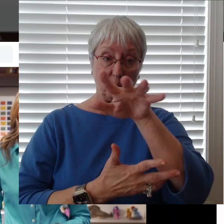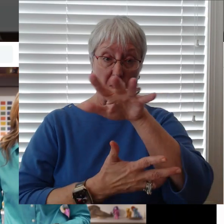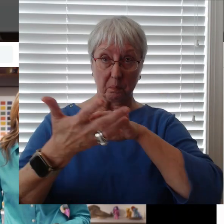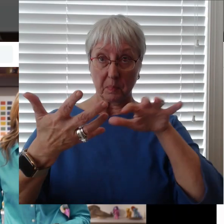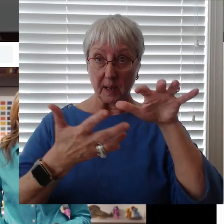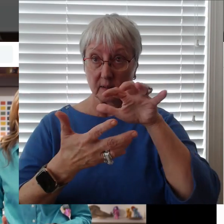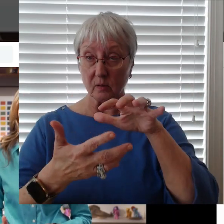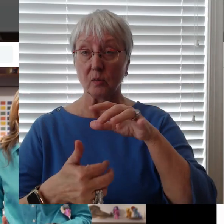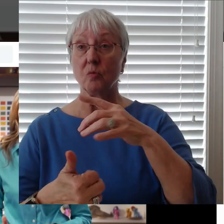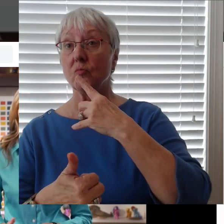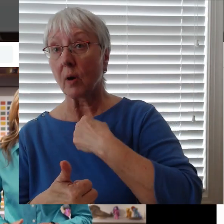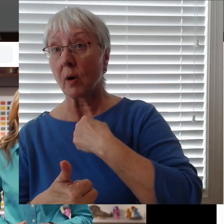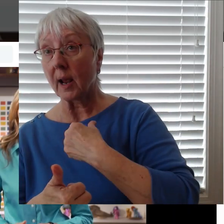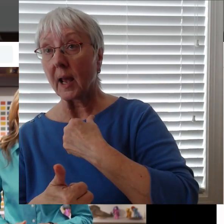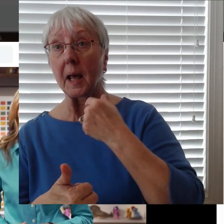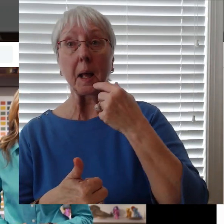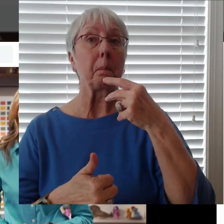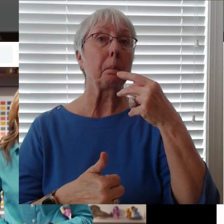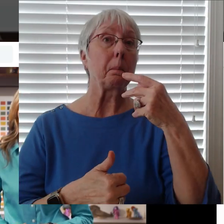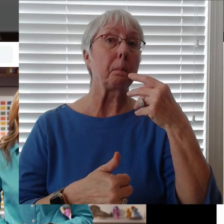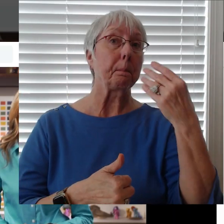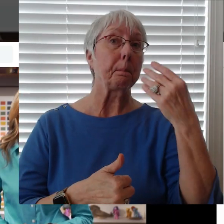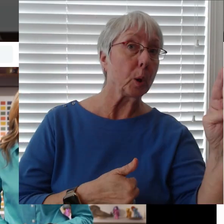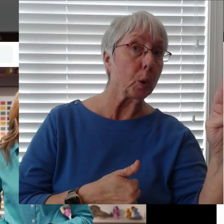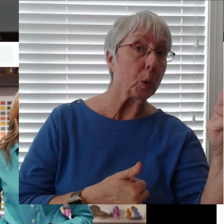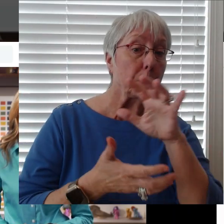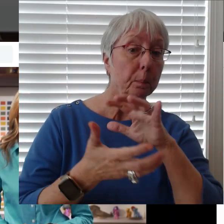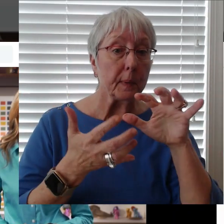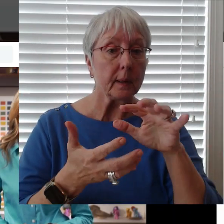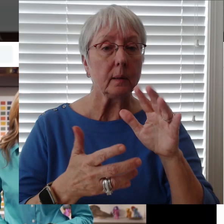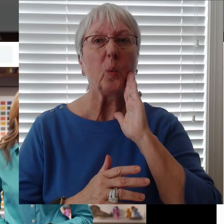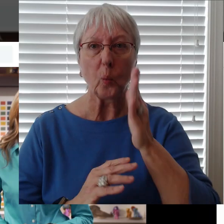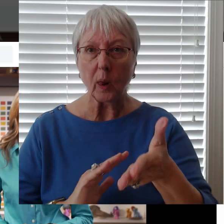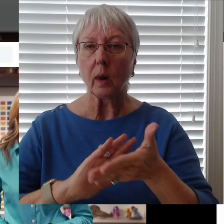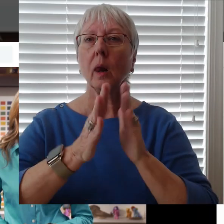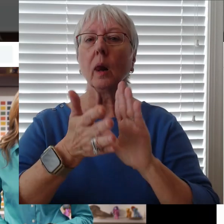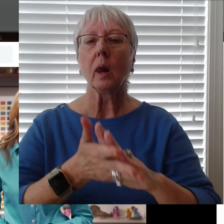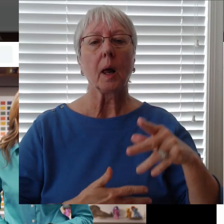red and blue, you get purple, but that's